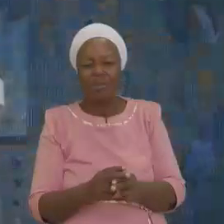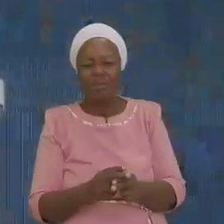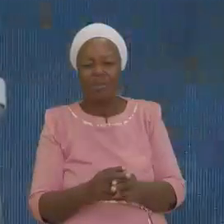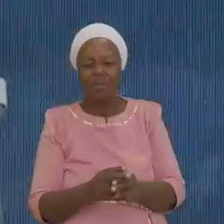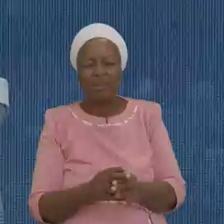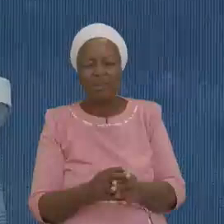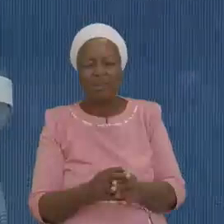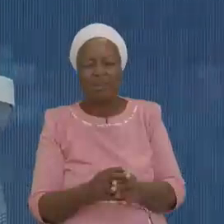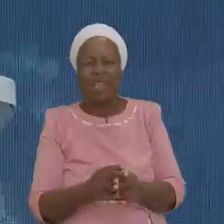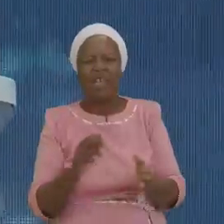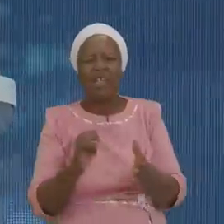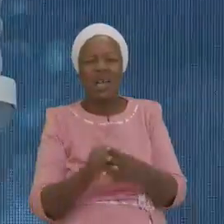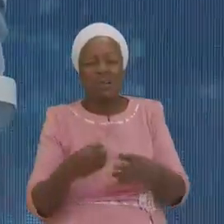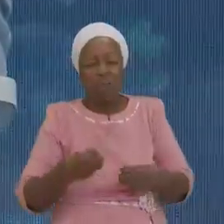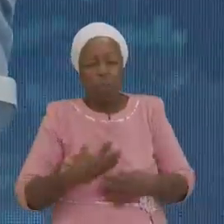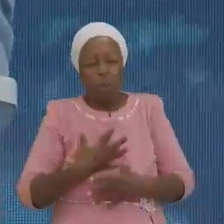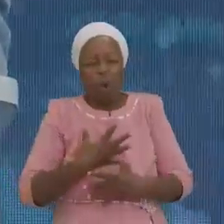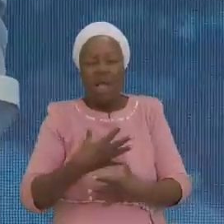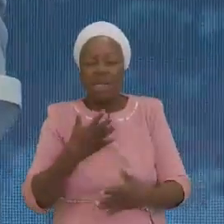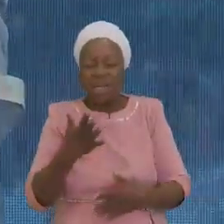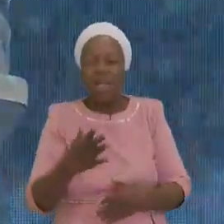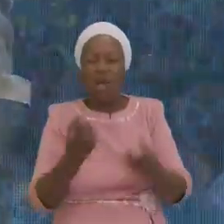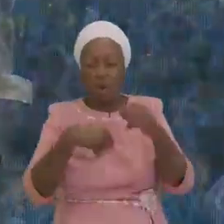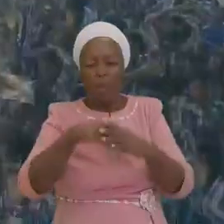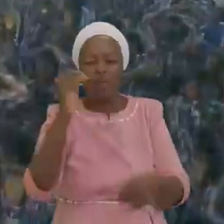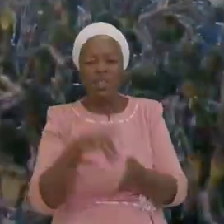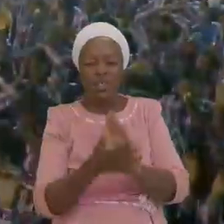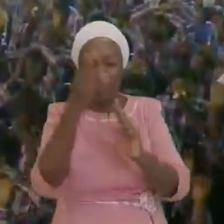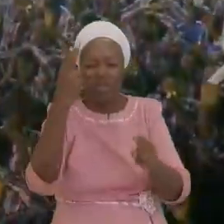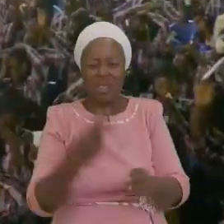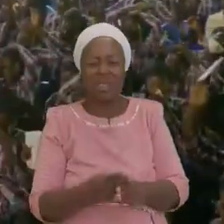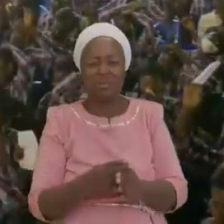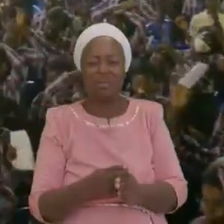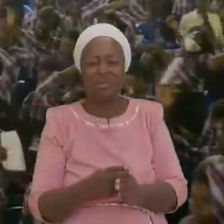That swelling there, come out in Jesus' name.